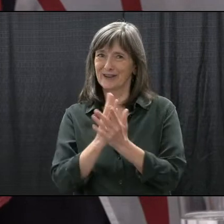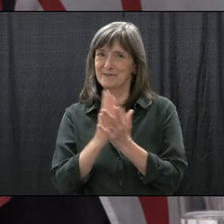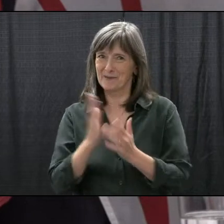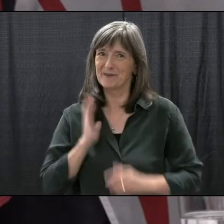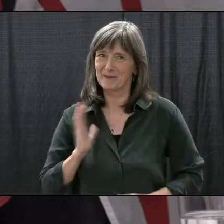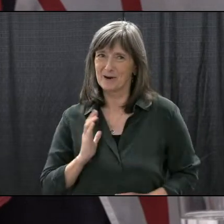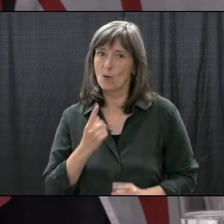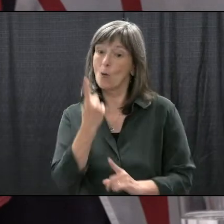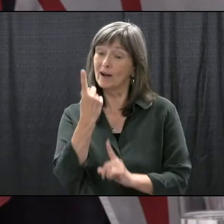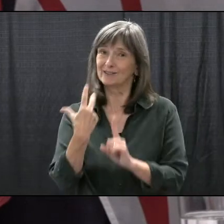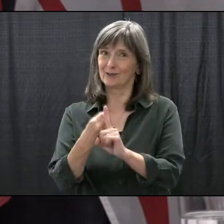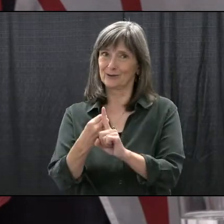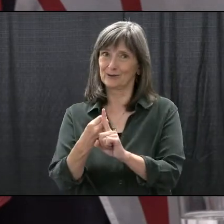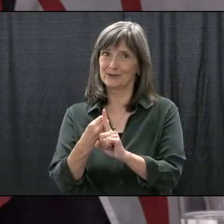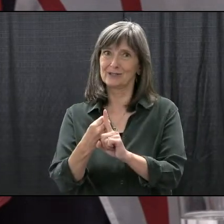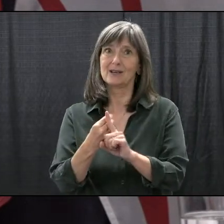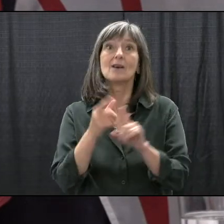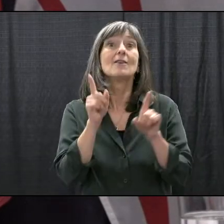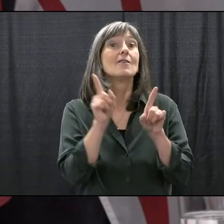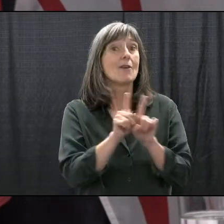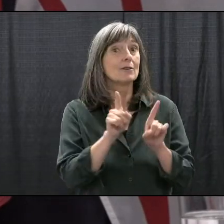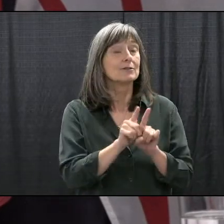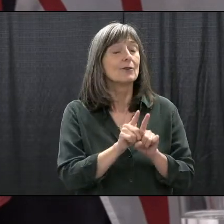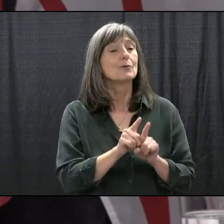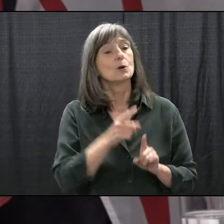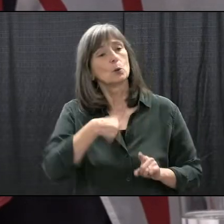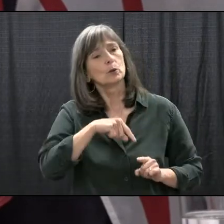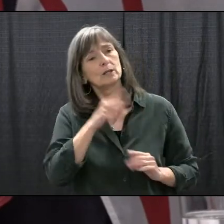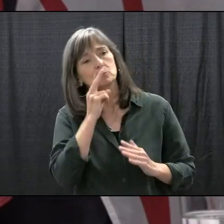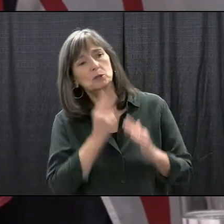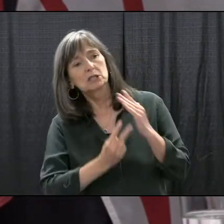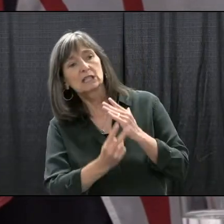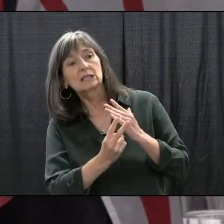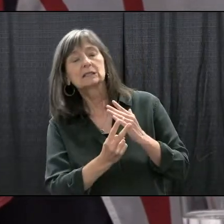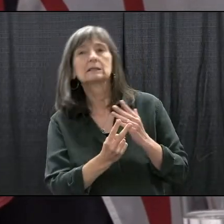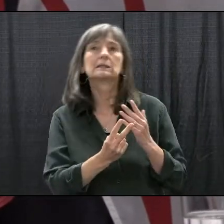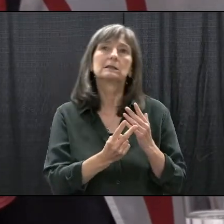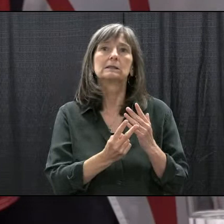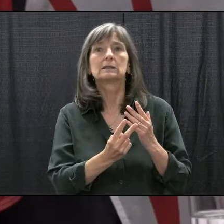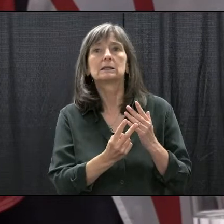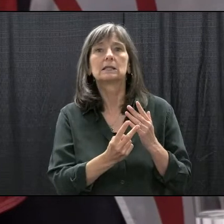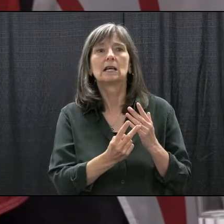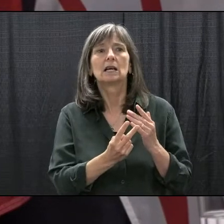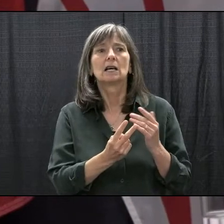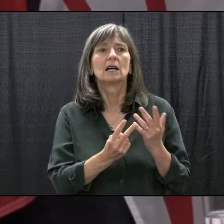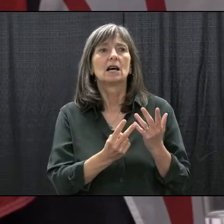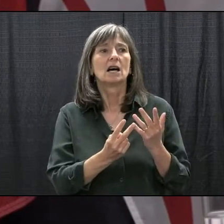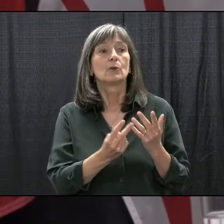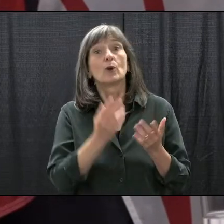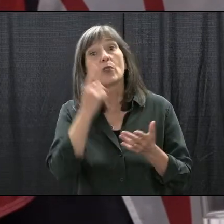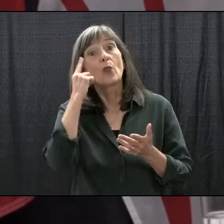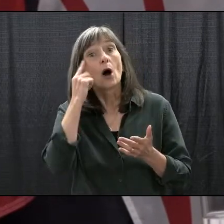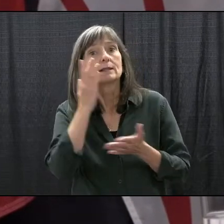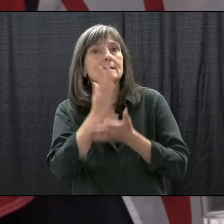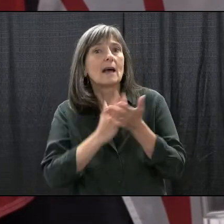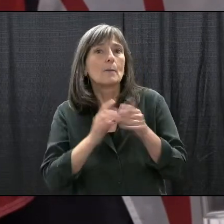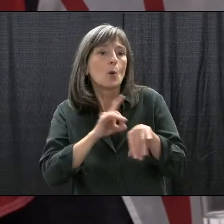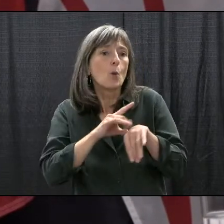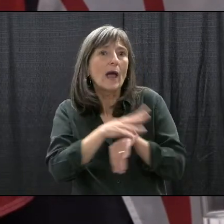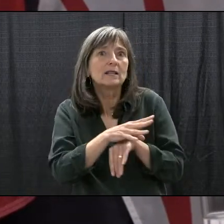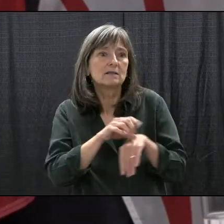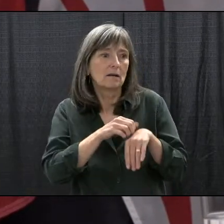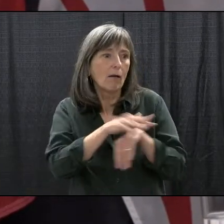also made a calculation at the time that was based on 12% on a certain percentage of wastage,